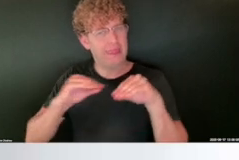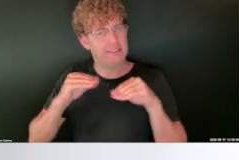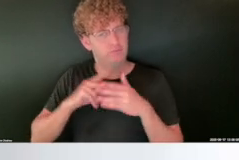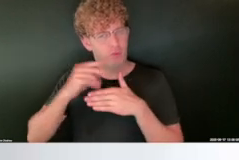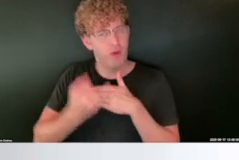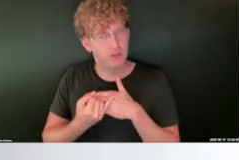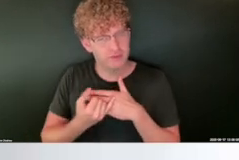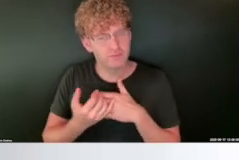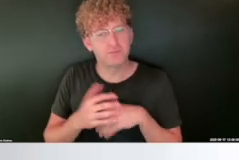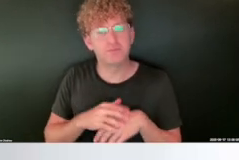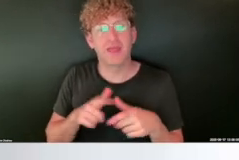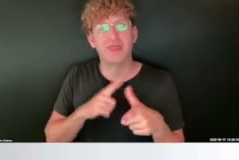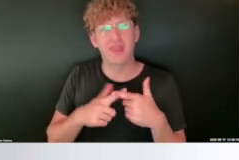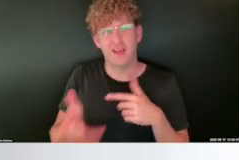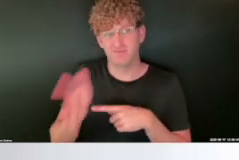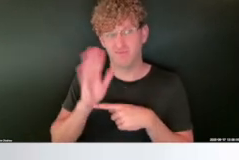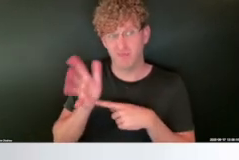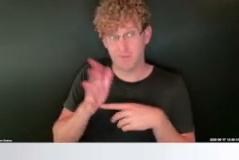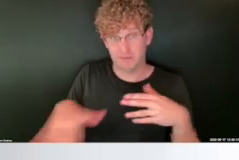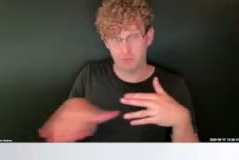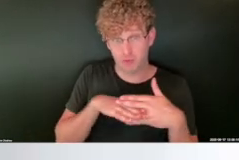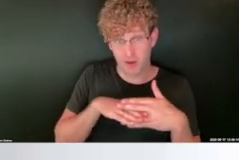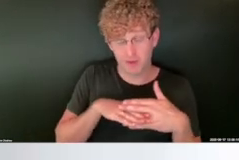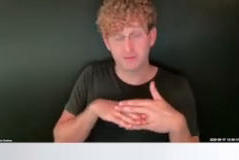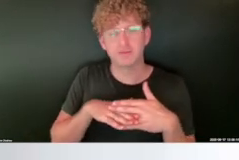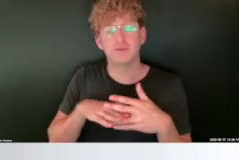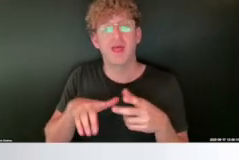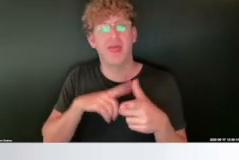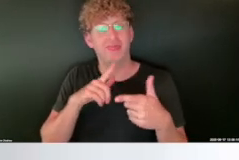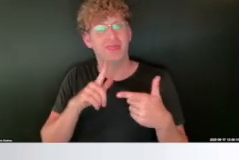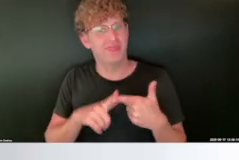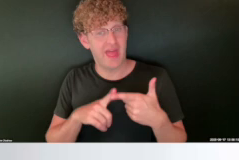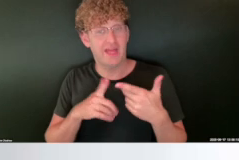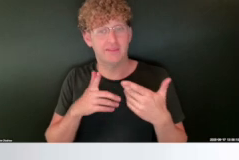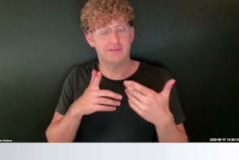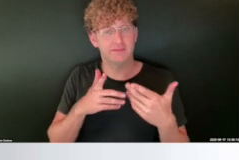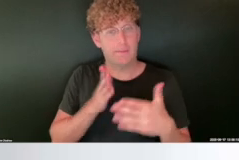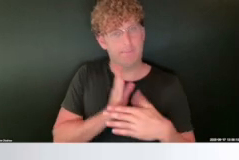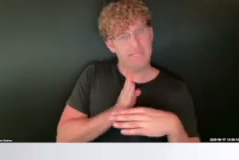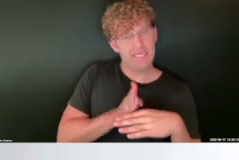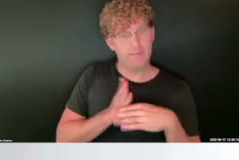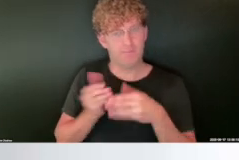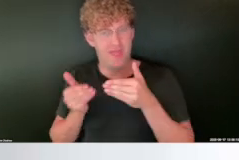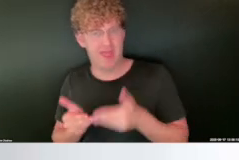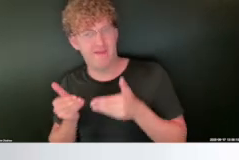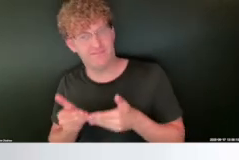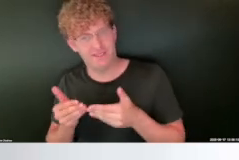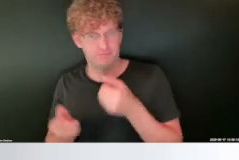5-minute break, followed by our medium and heavy-duty on and off-road vehicle and equipment incentive